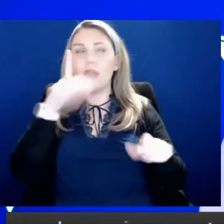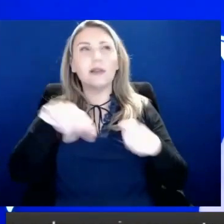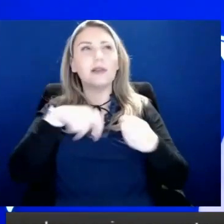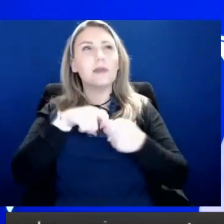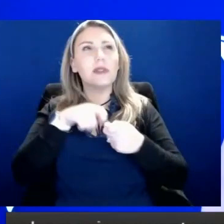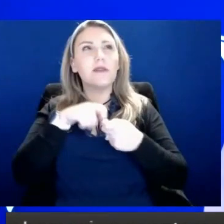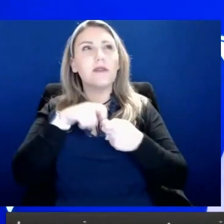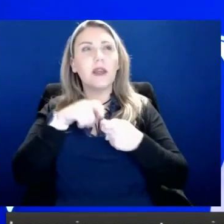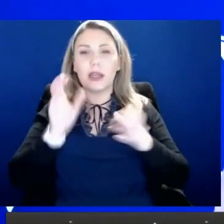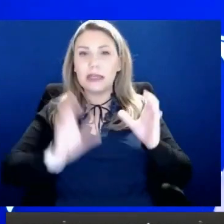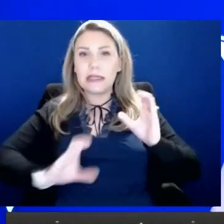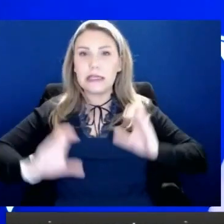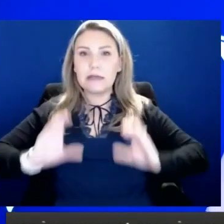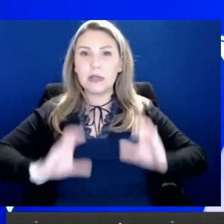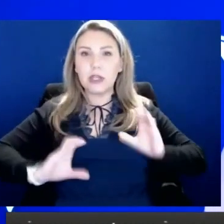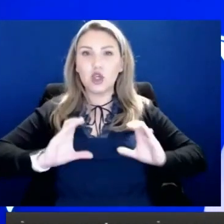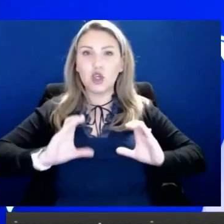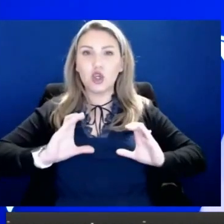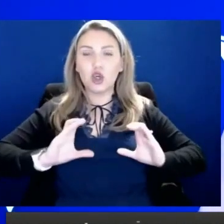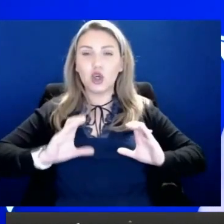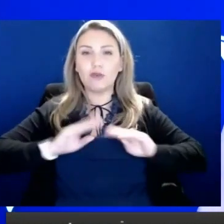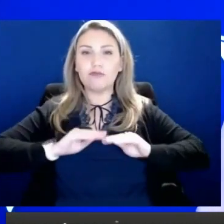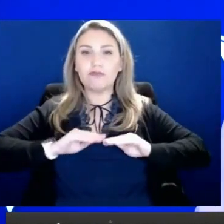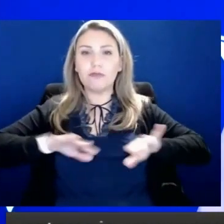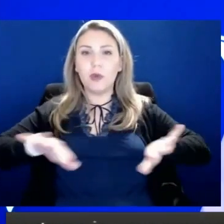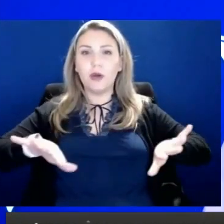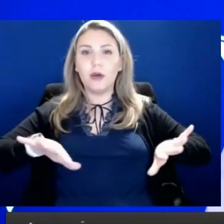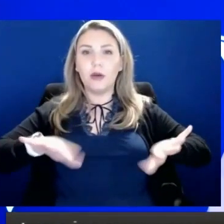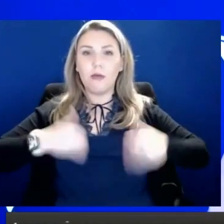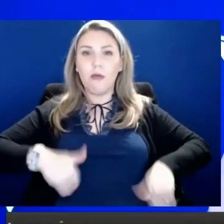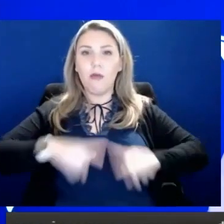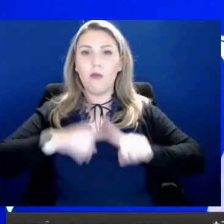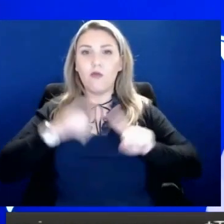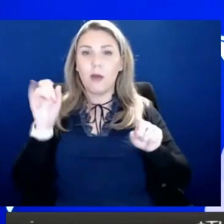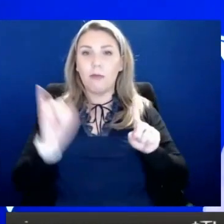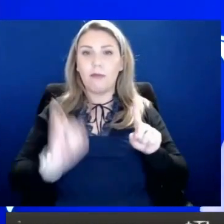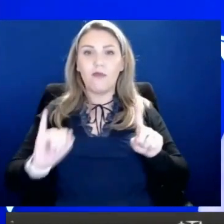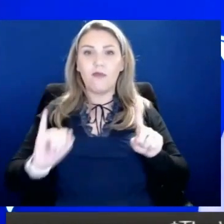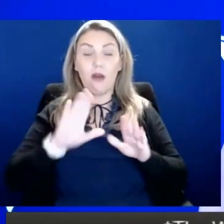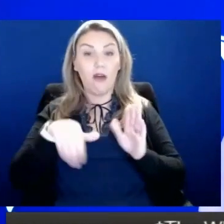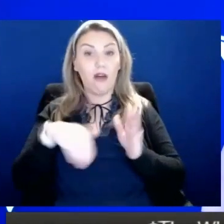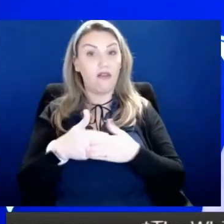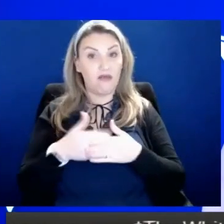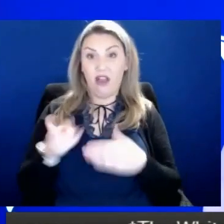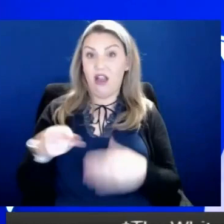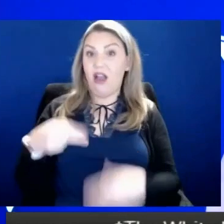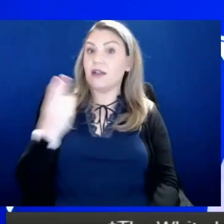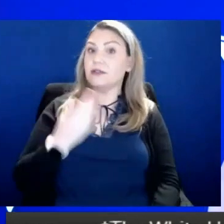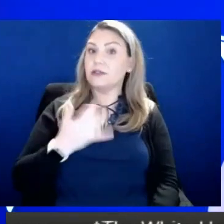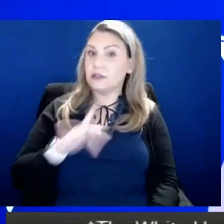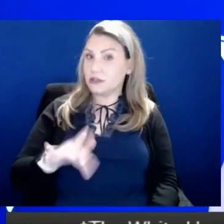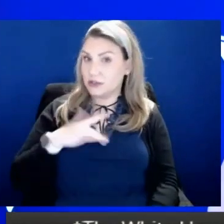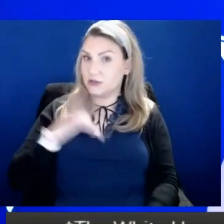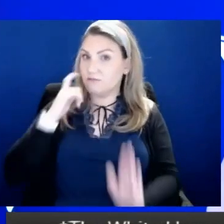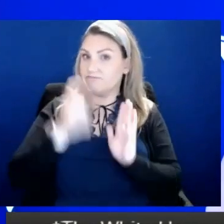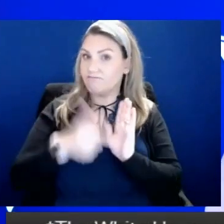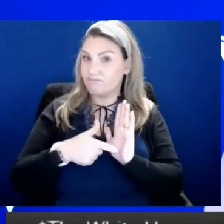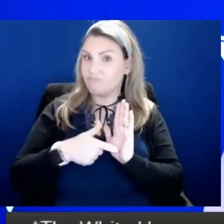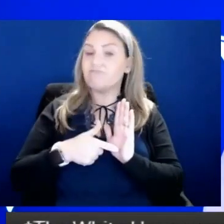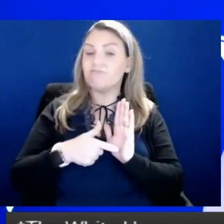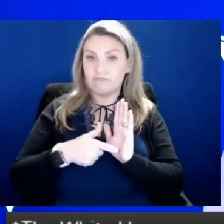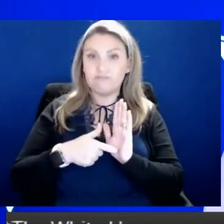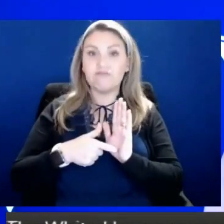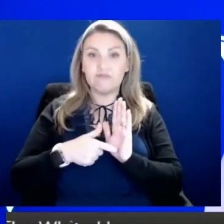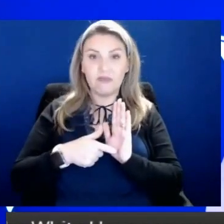that are put off by the infection. And all of them have shown pretty high sensitivity in being able to detect